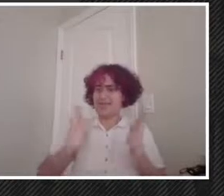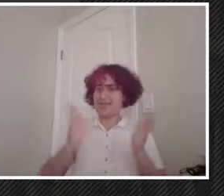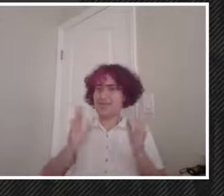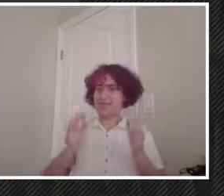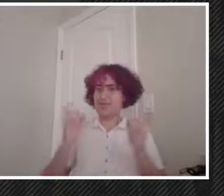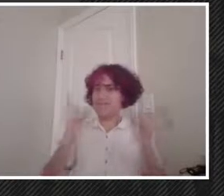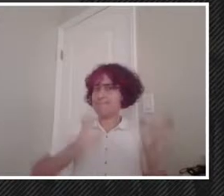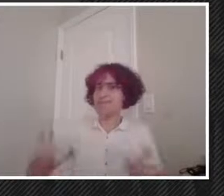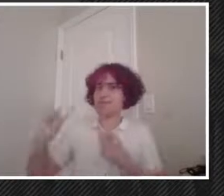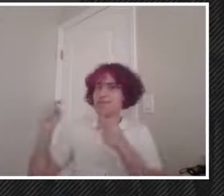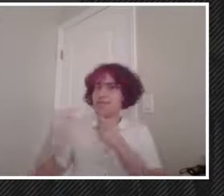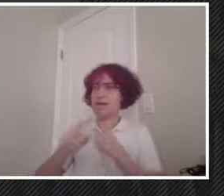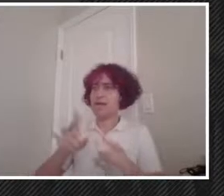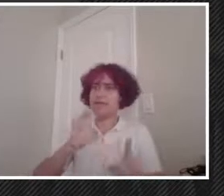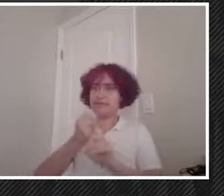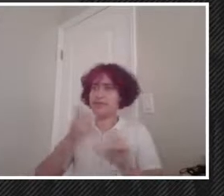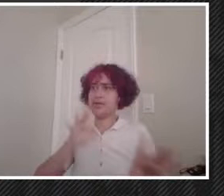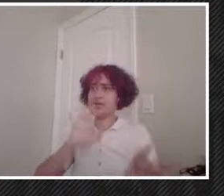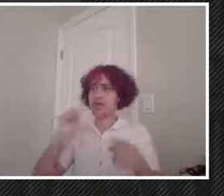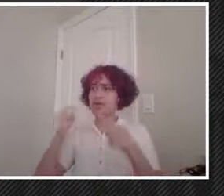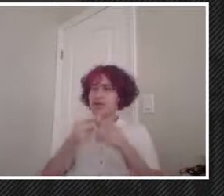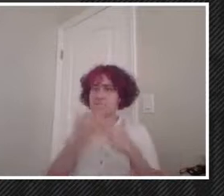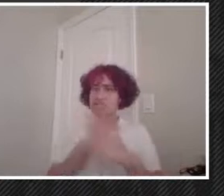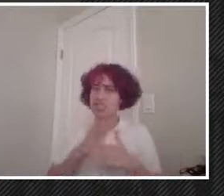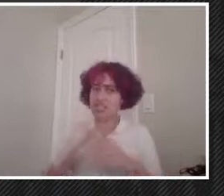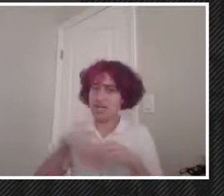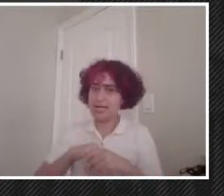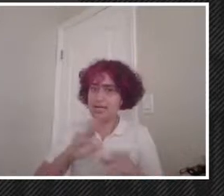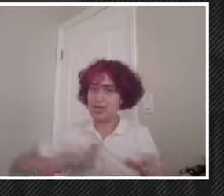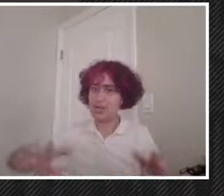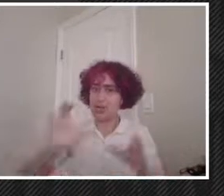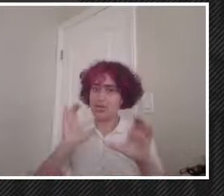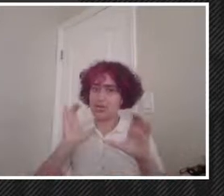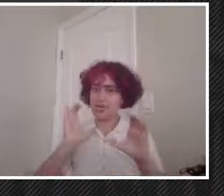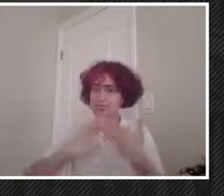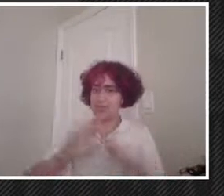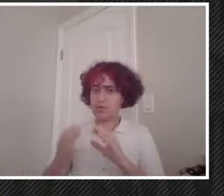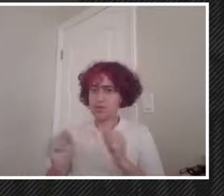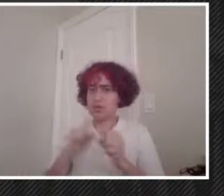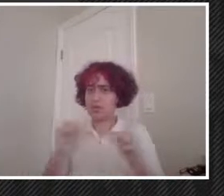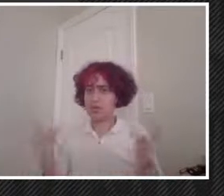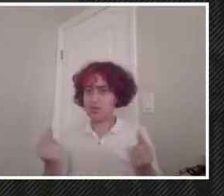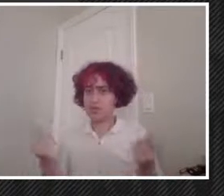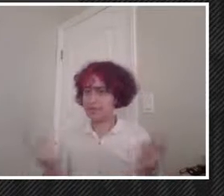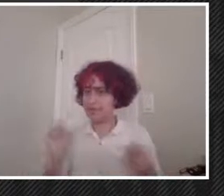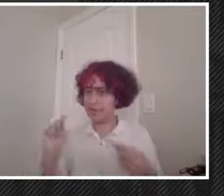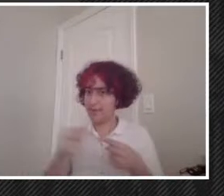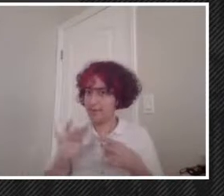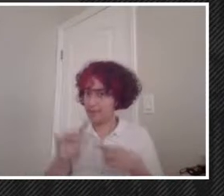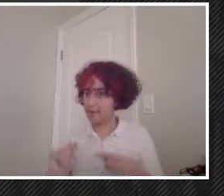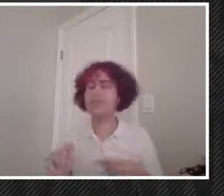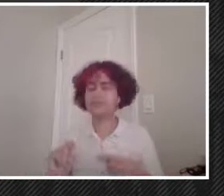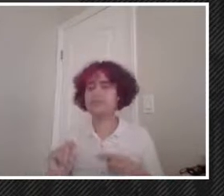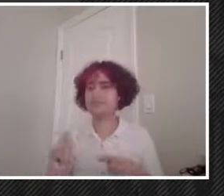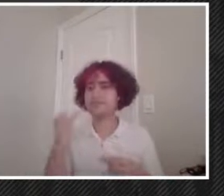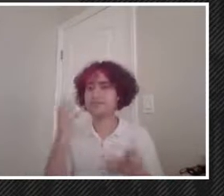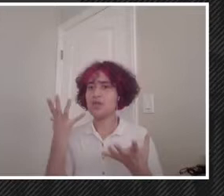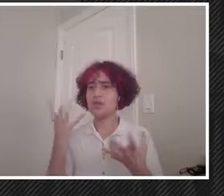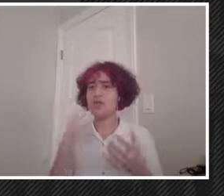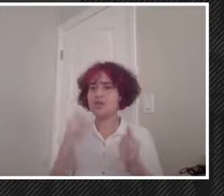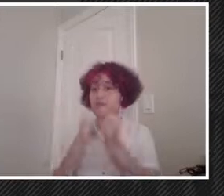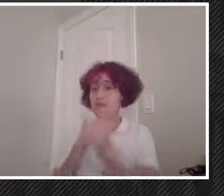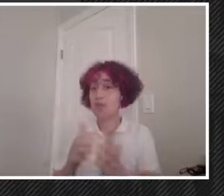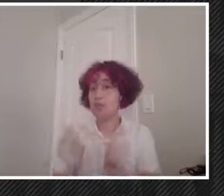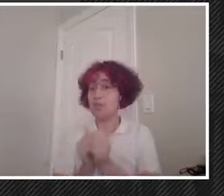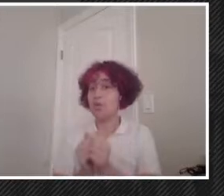within your community so that we can do something about it. And if you want to, you know, follow more on the gun violence prevention movement